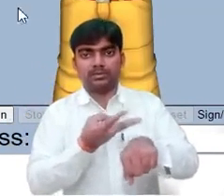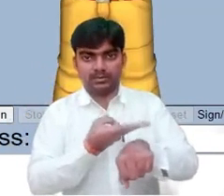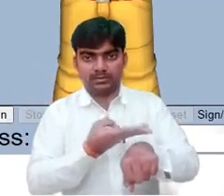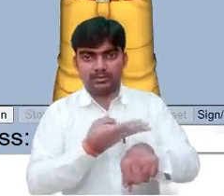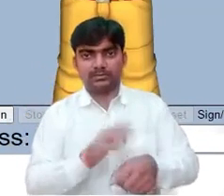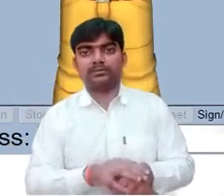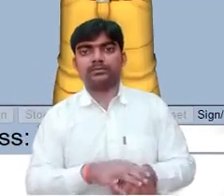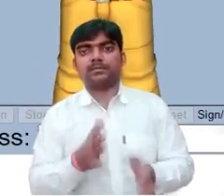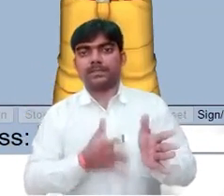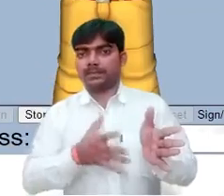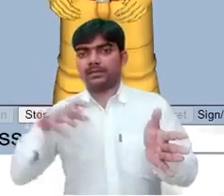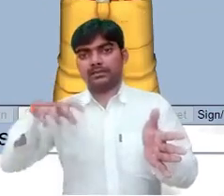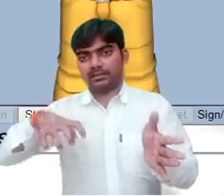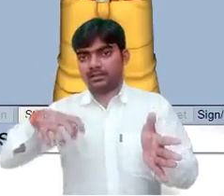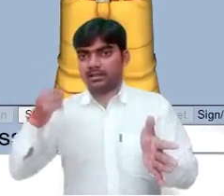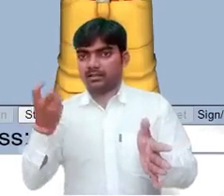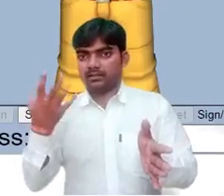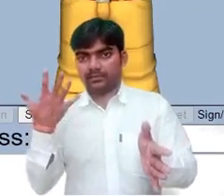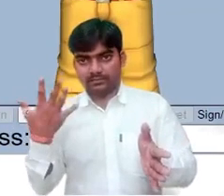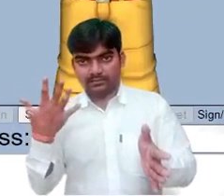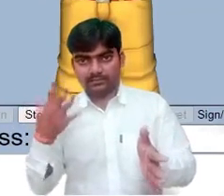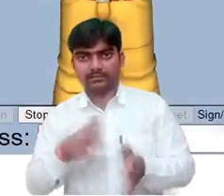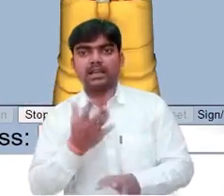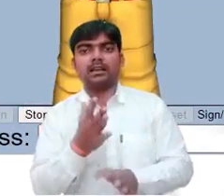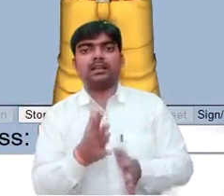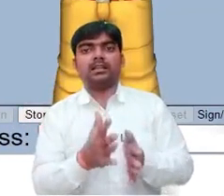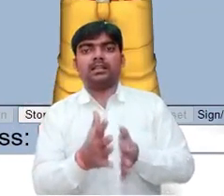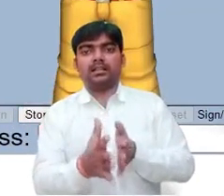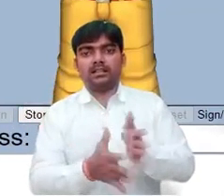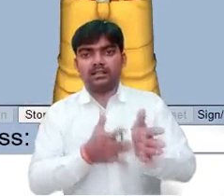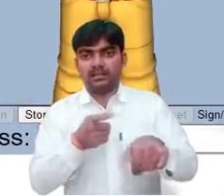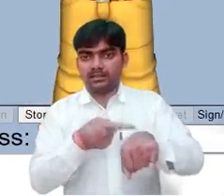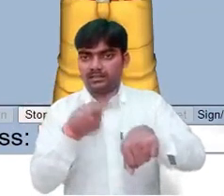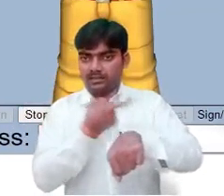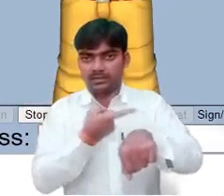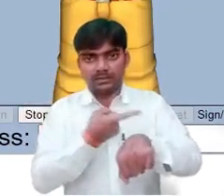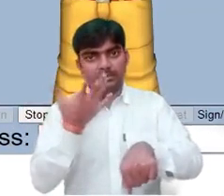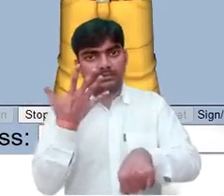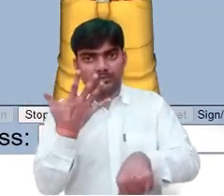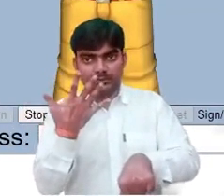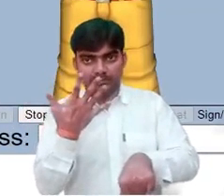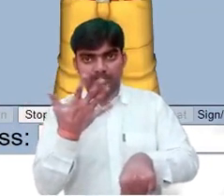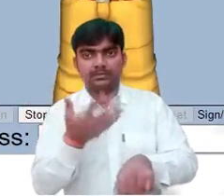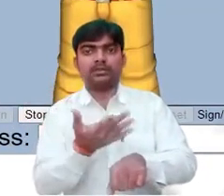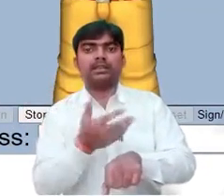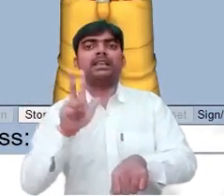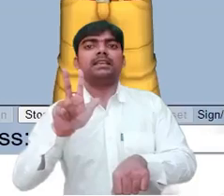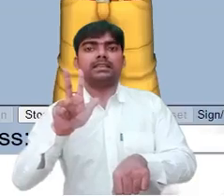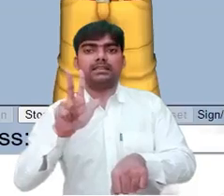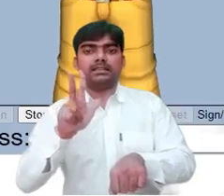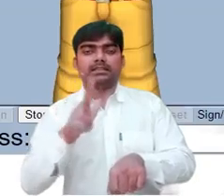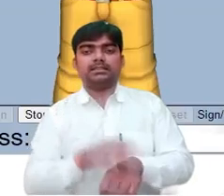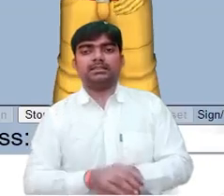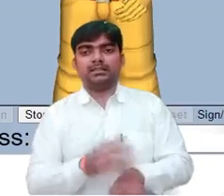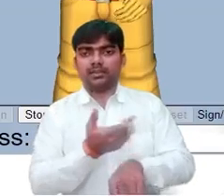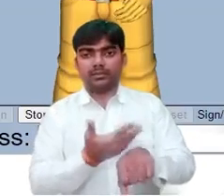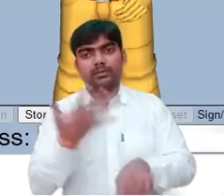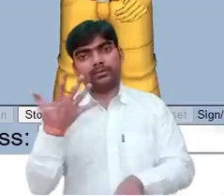play, this avatar will play this announcement in Indian Sign Language.